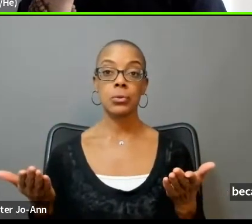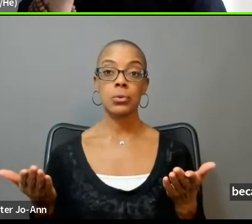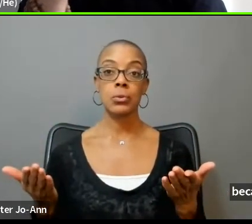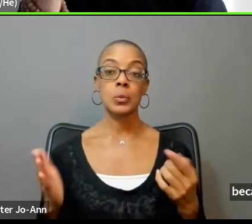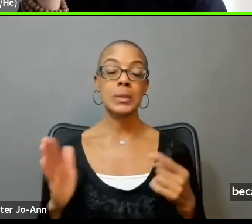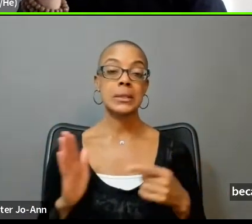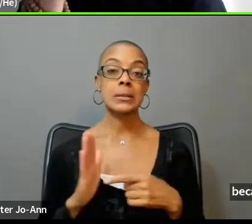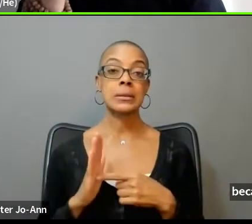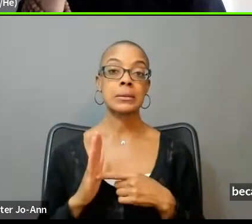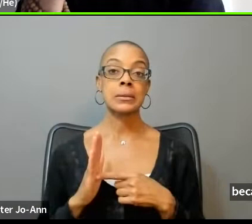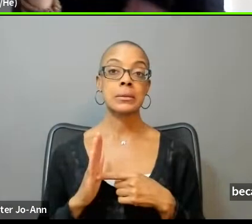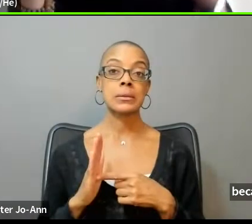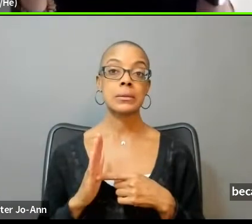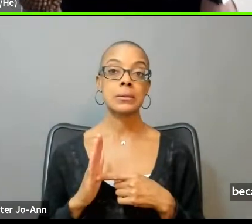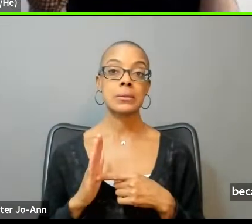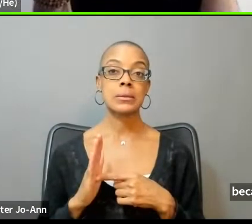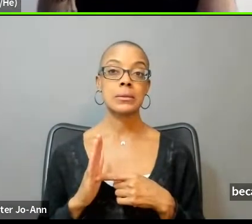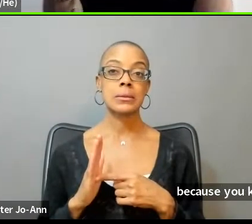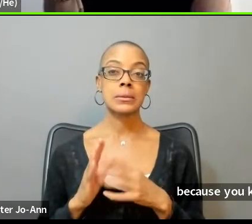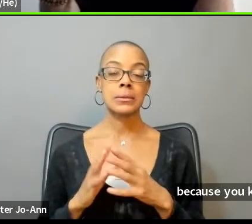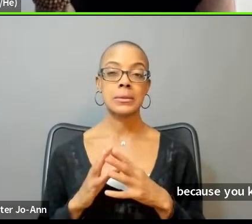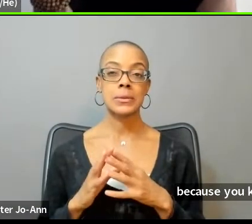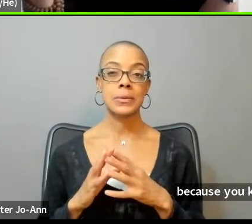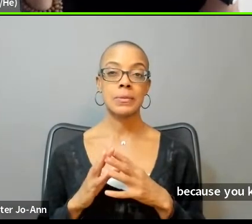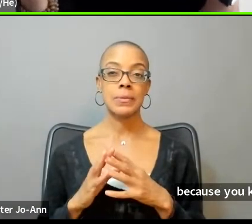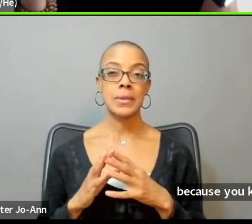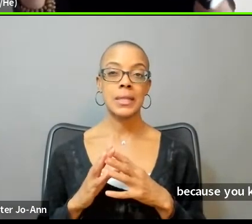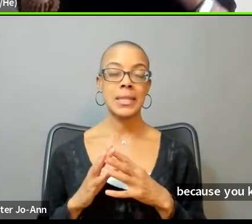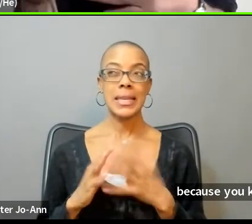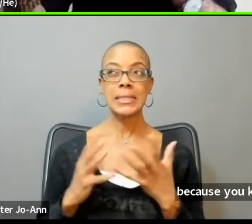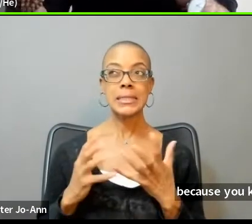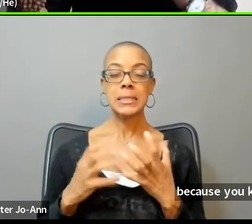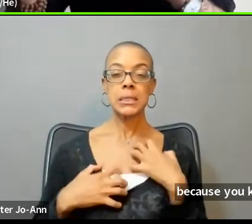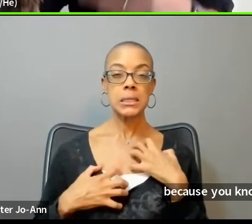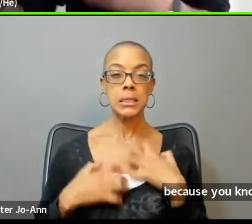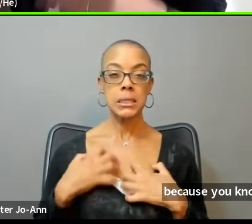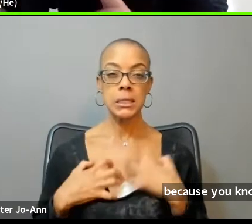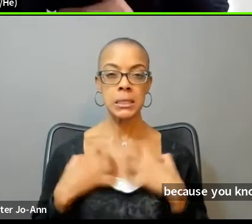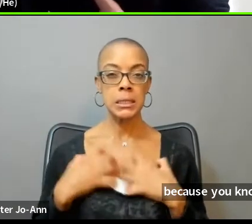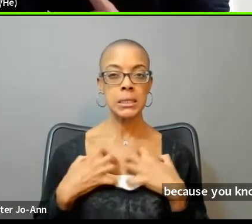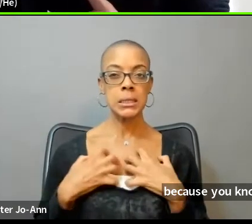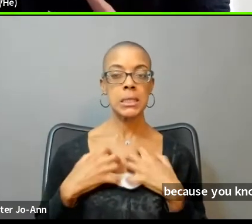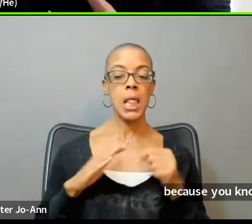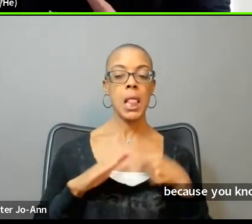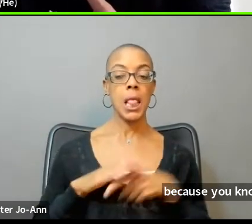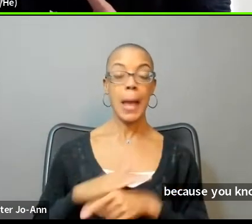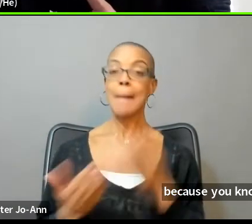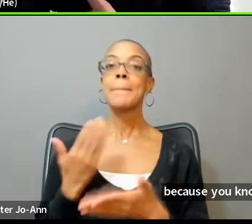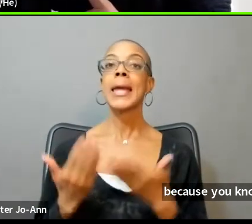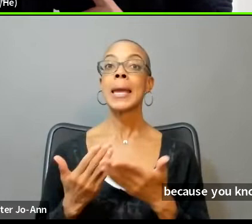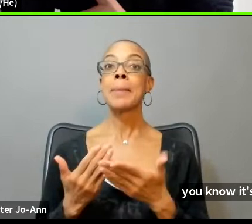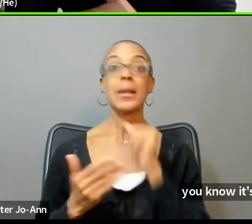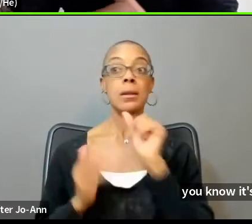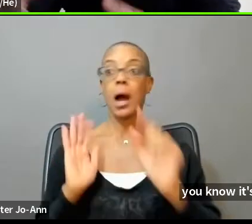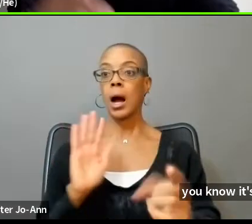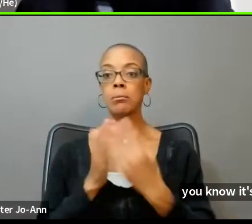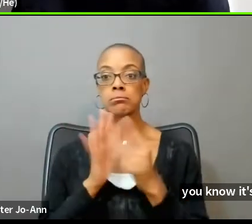sometimes it's just so insidious, insidious, and it might not be right in your face in many places,